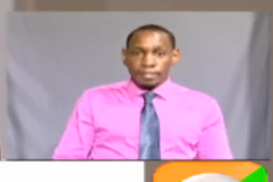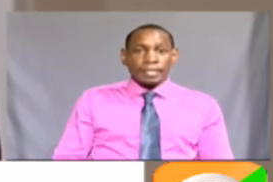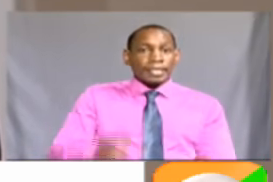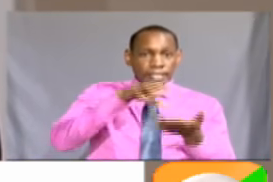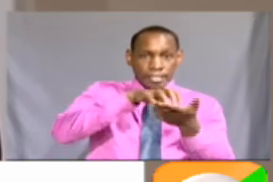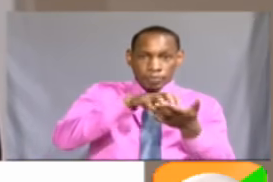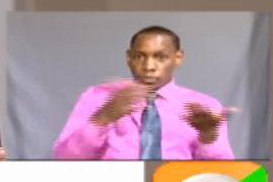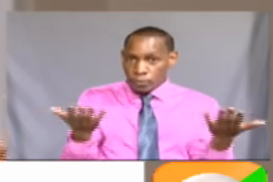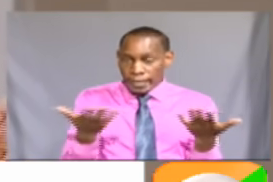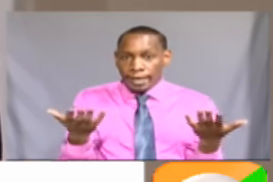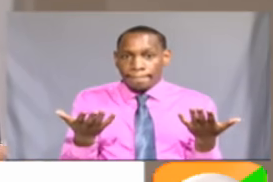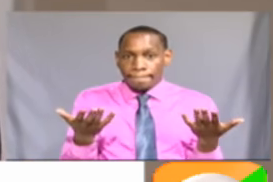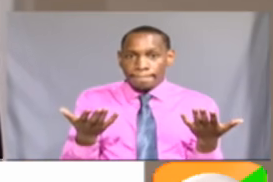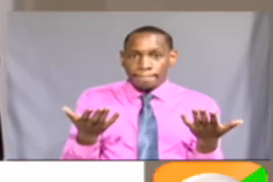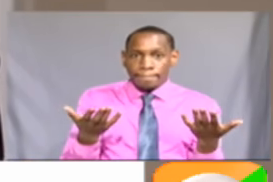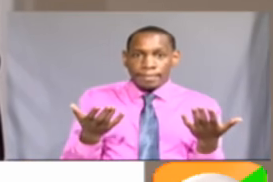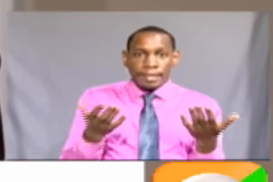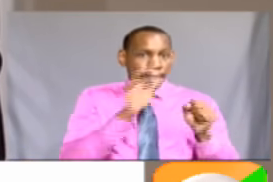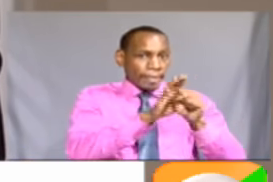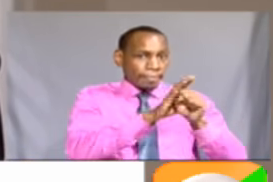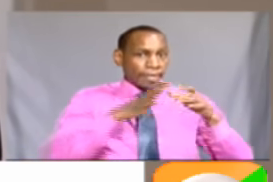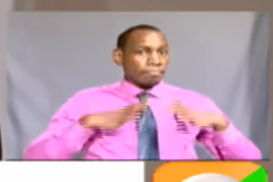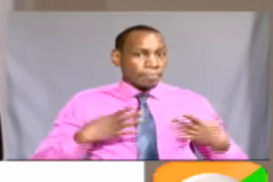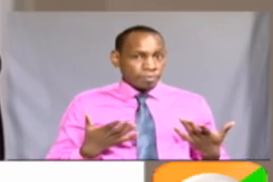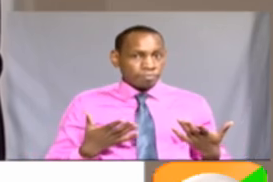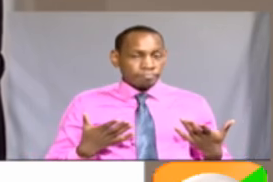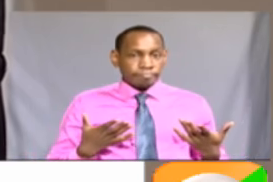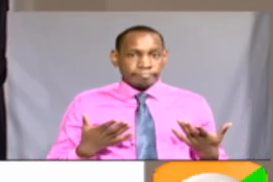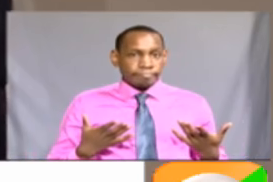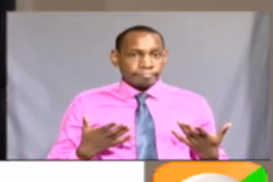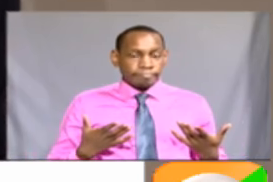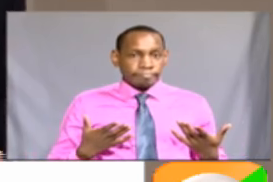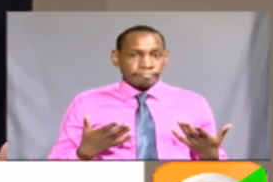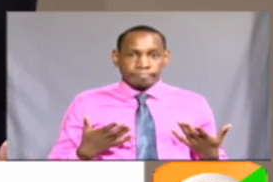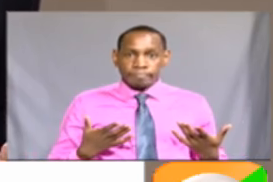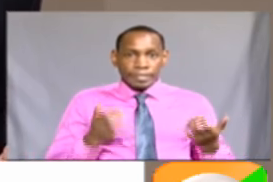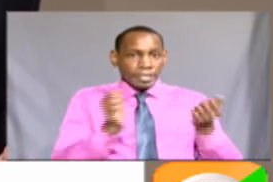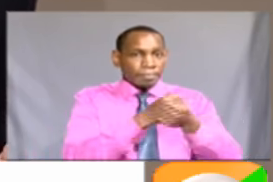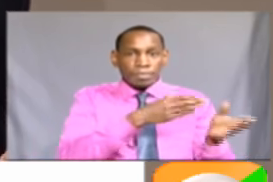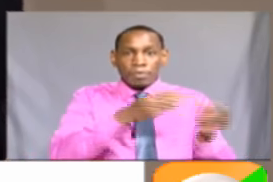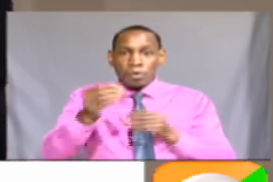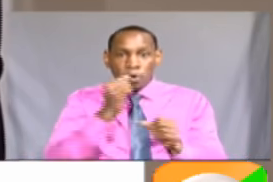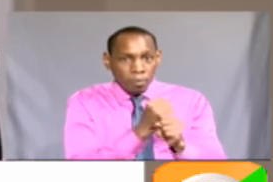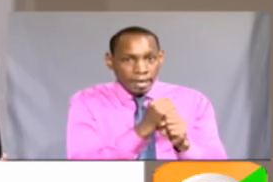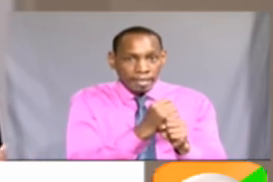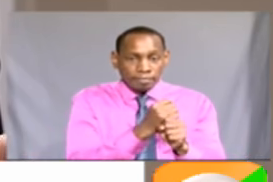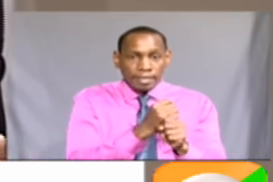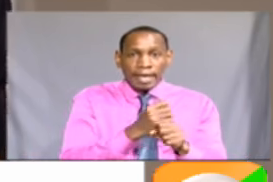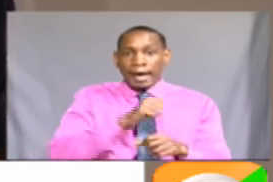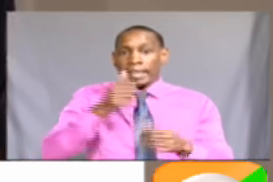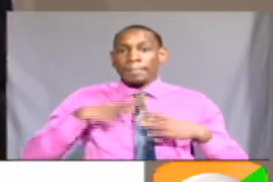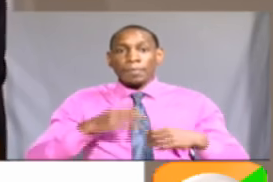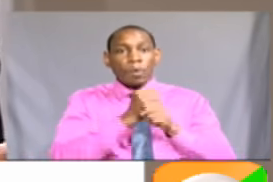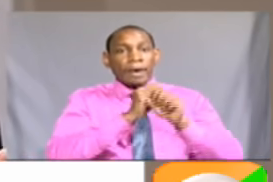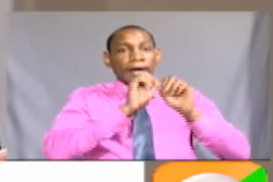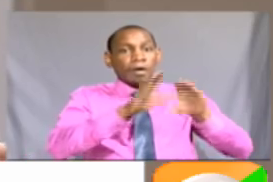scenario where the bulk of our population can no longer go to work. Some have lost their